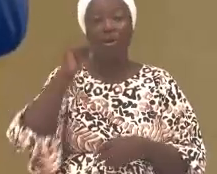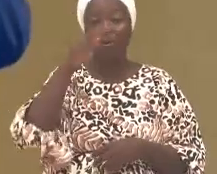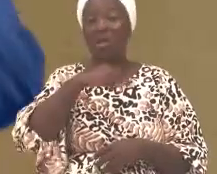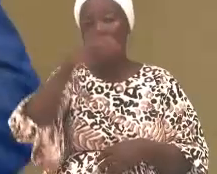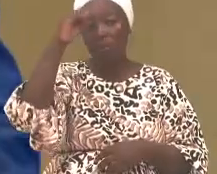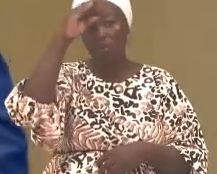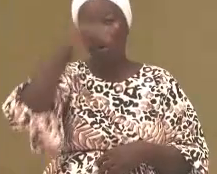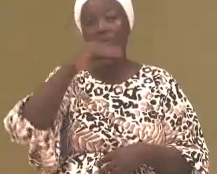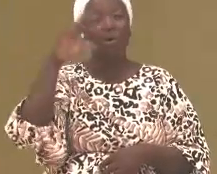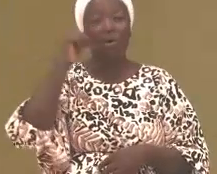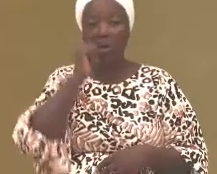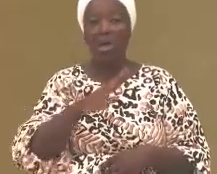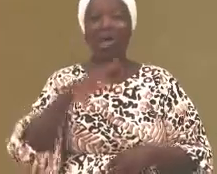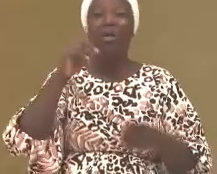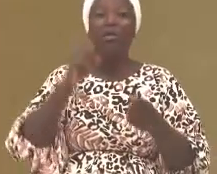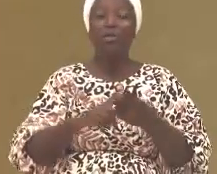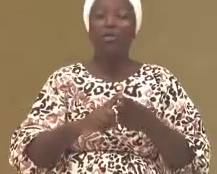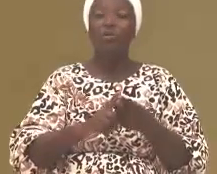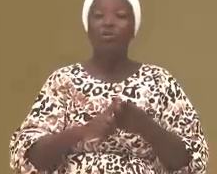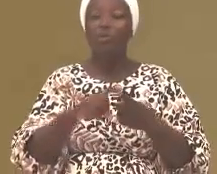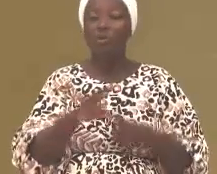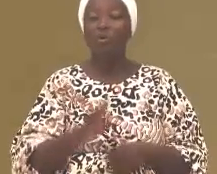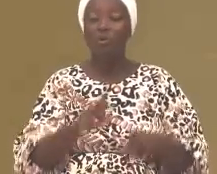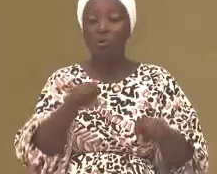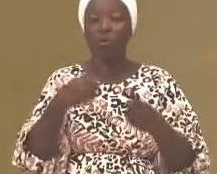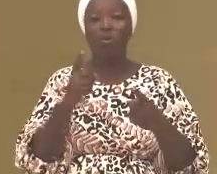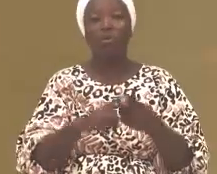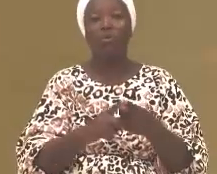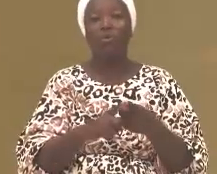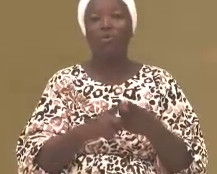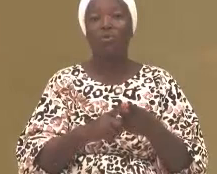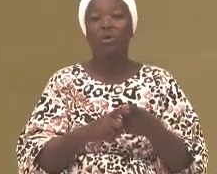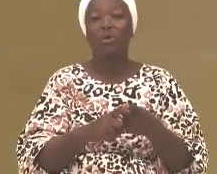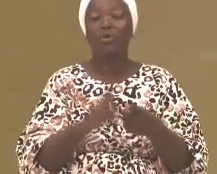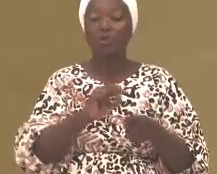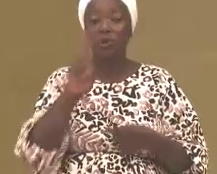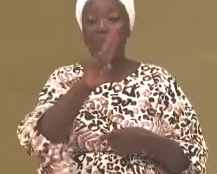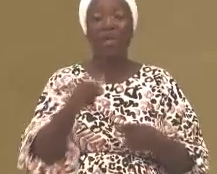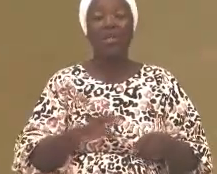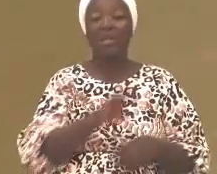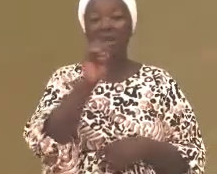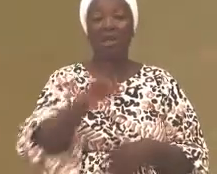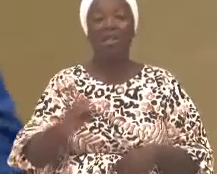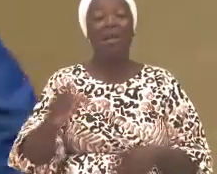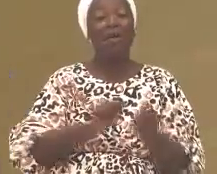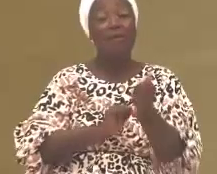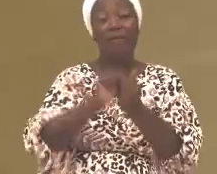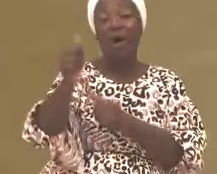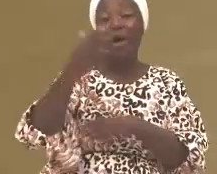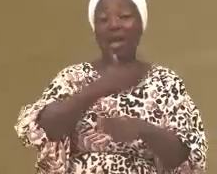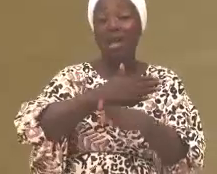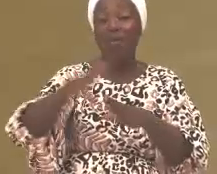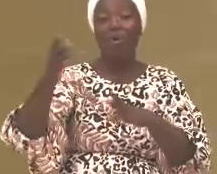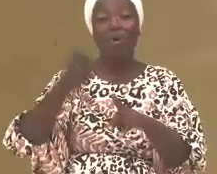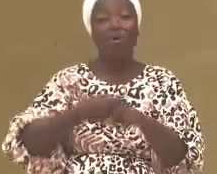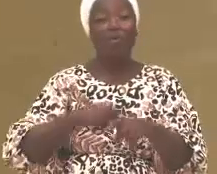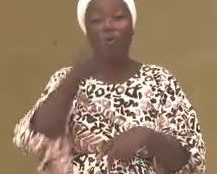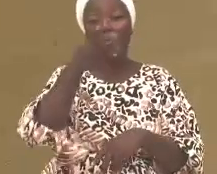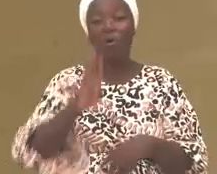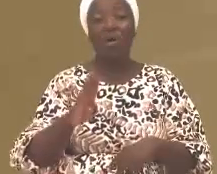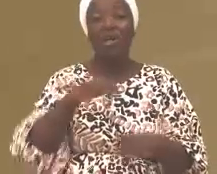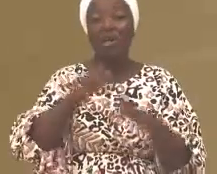small and great, to spend eternity far away from God in a place of punishment,